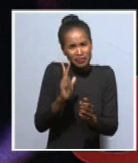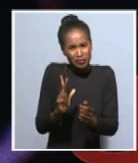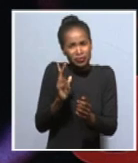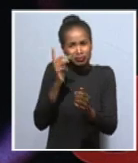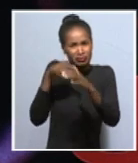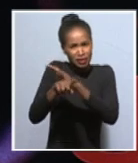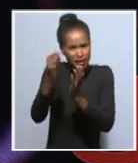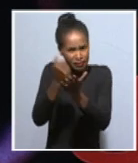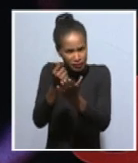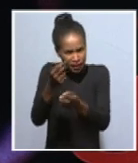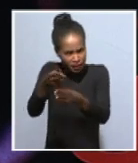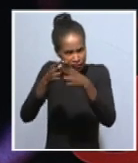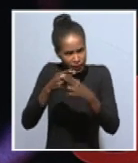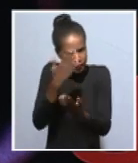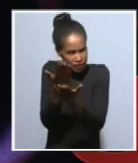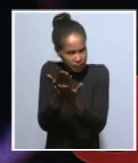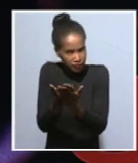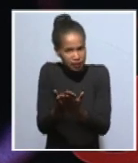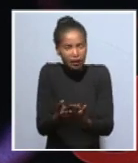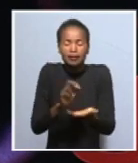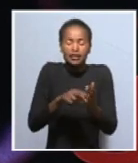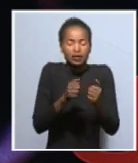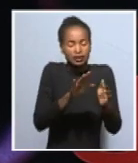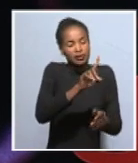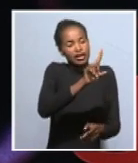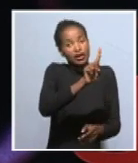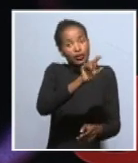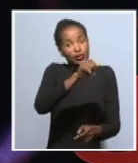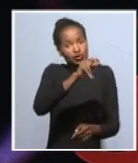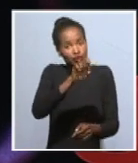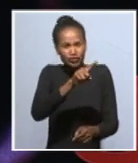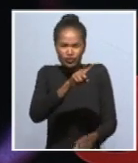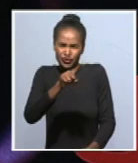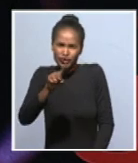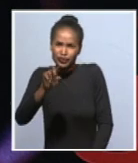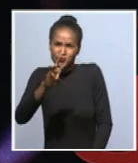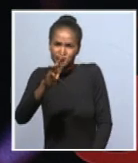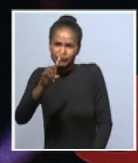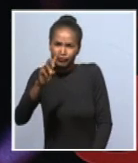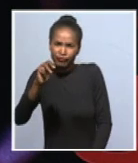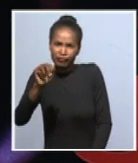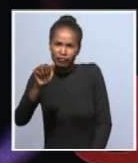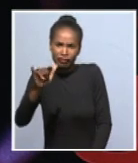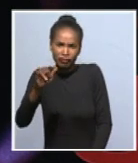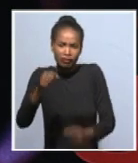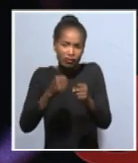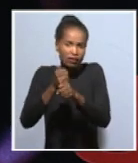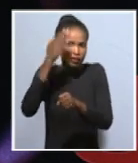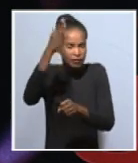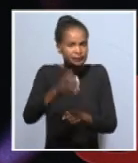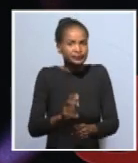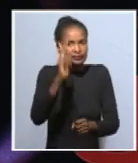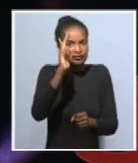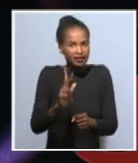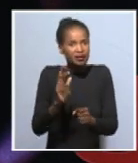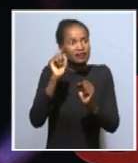So effectively, from 1 June this year to 31 May next year, the farmers who